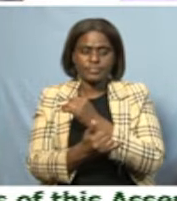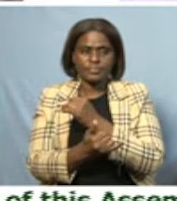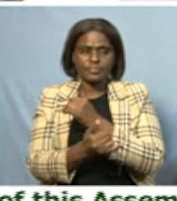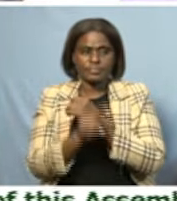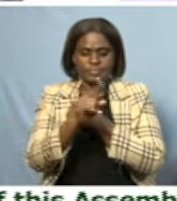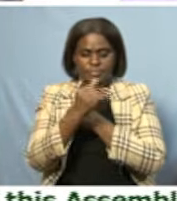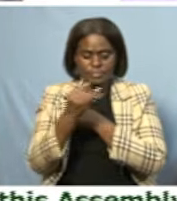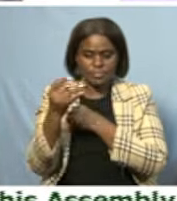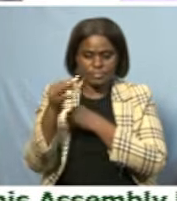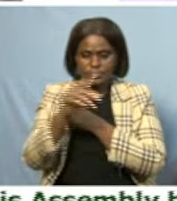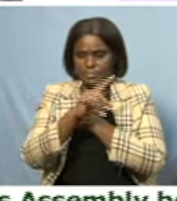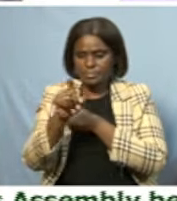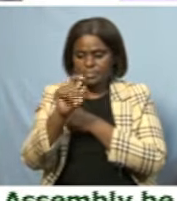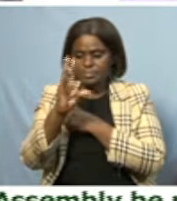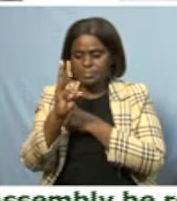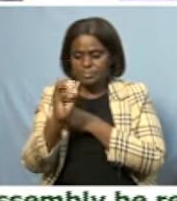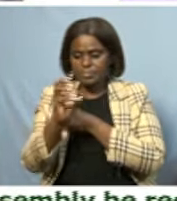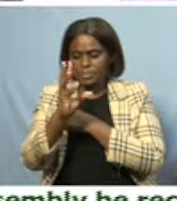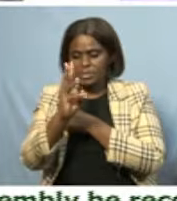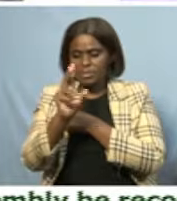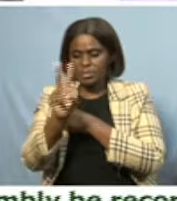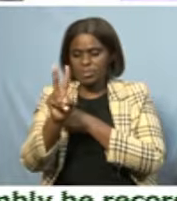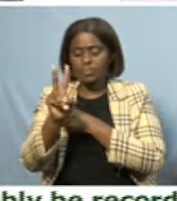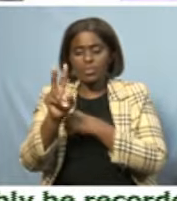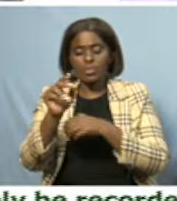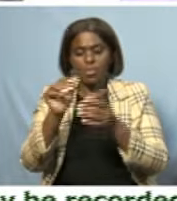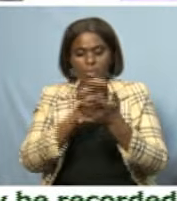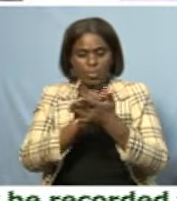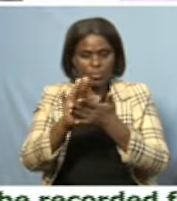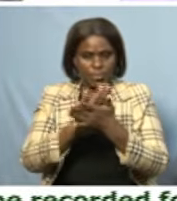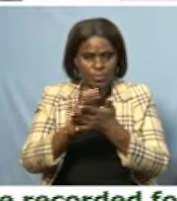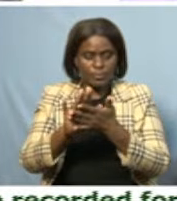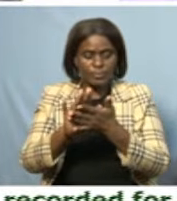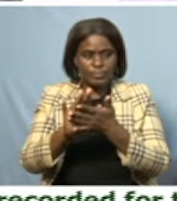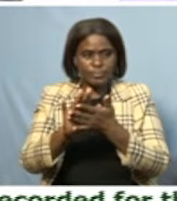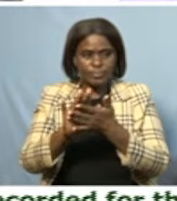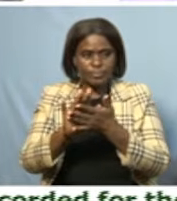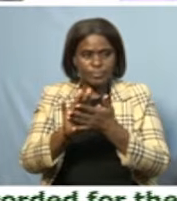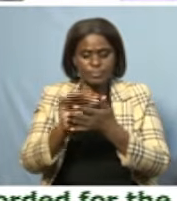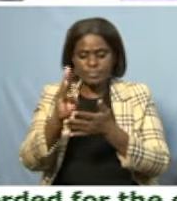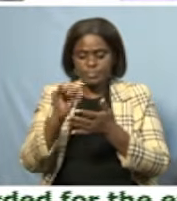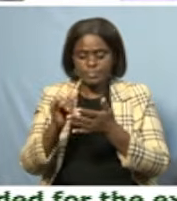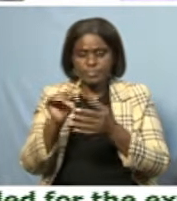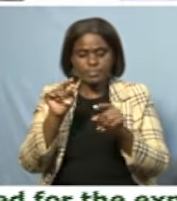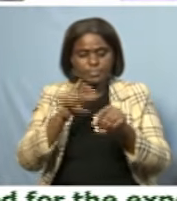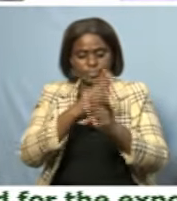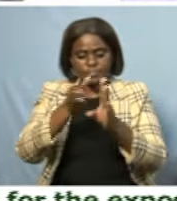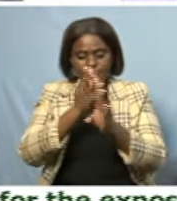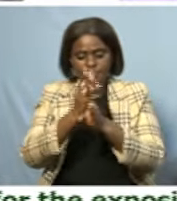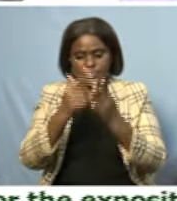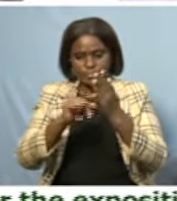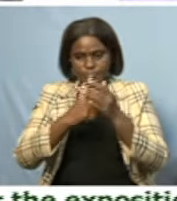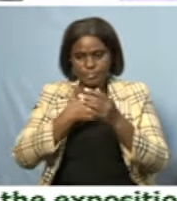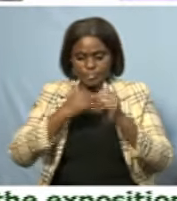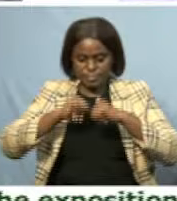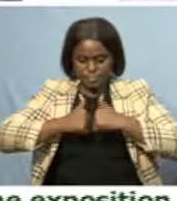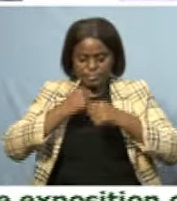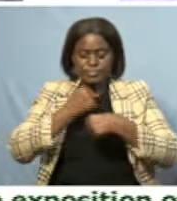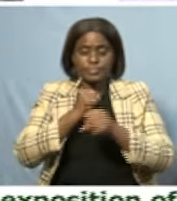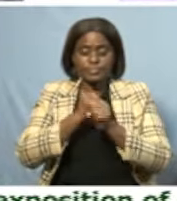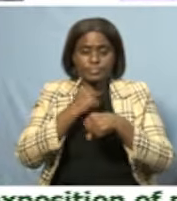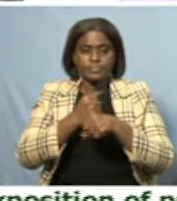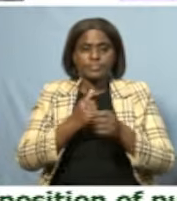The issuance of 162 phytosanitary certificates by the target we had set for ourselves.